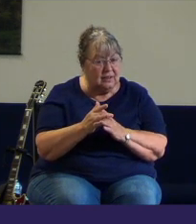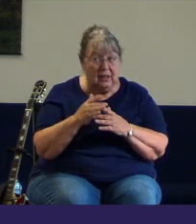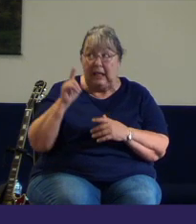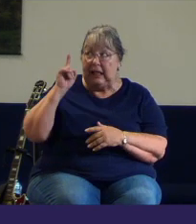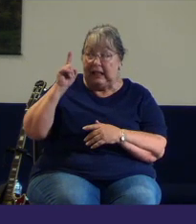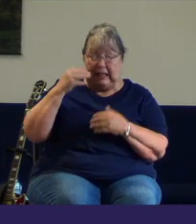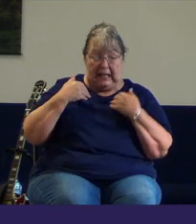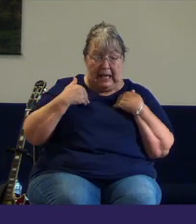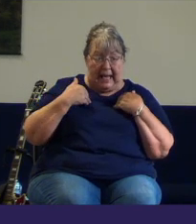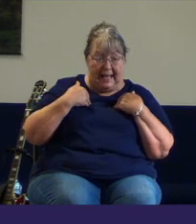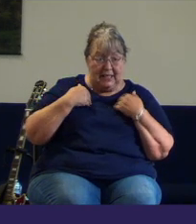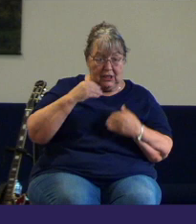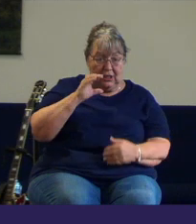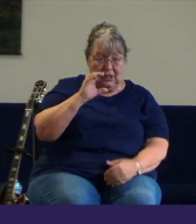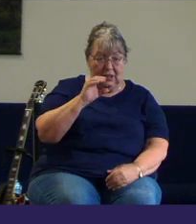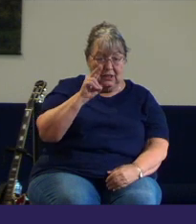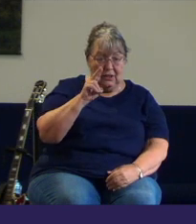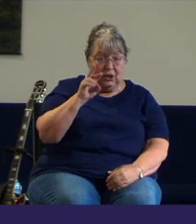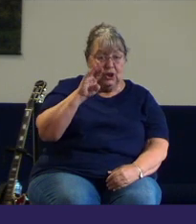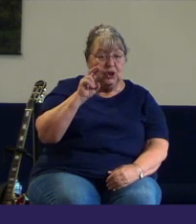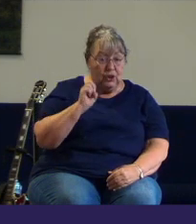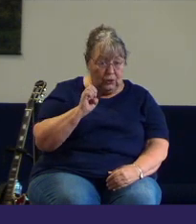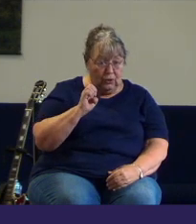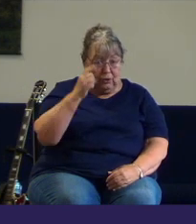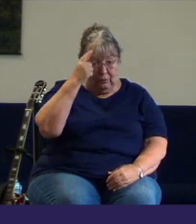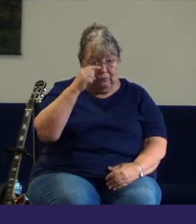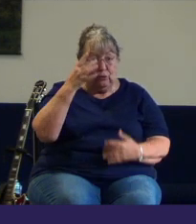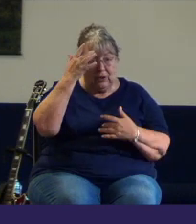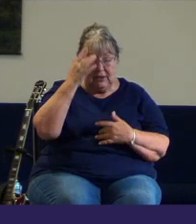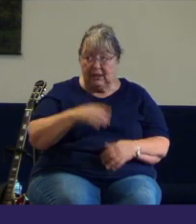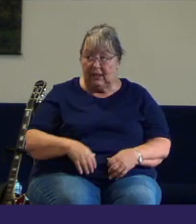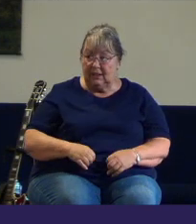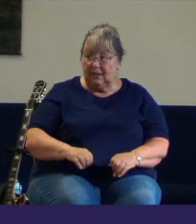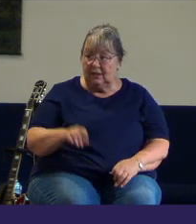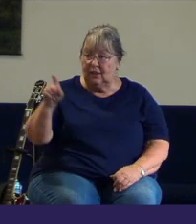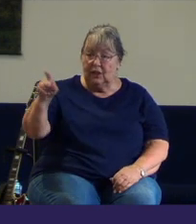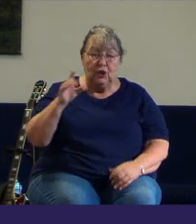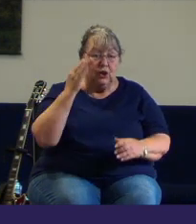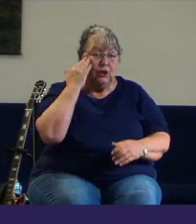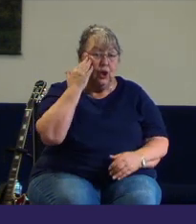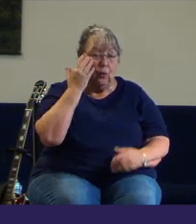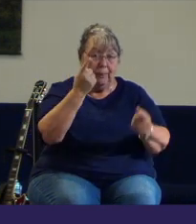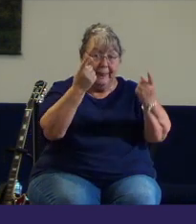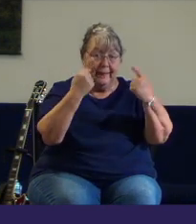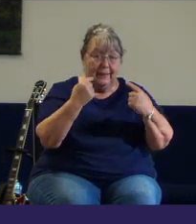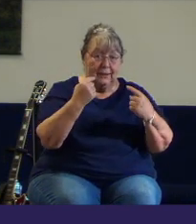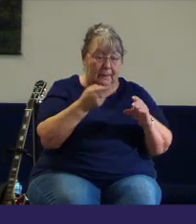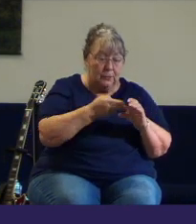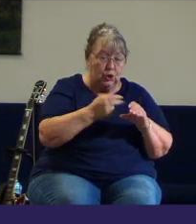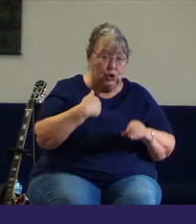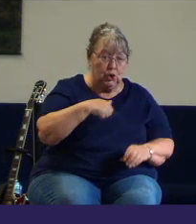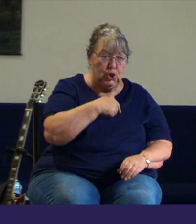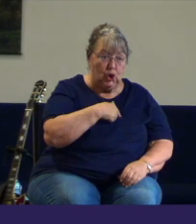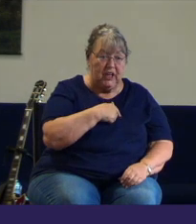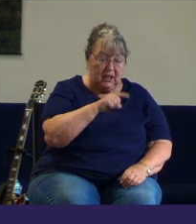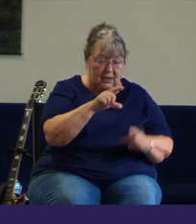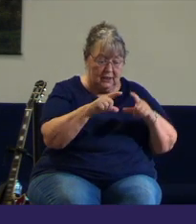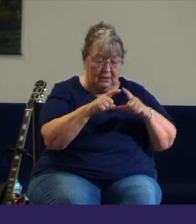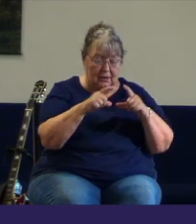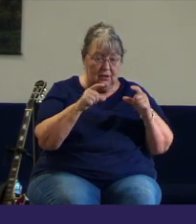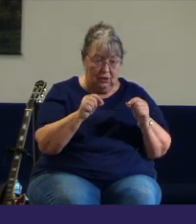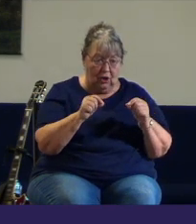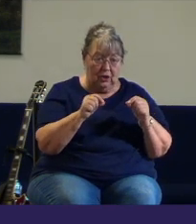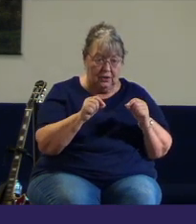out the little cards, right? Come join us cards. I'll be giving out some next week again. Those are moments,